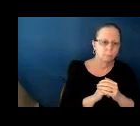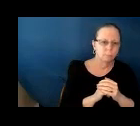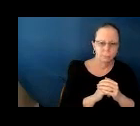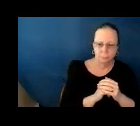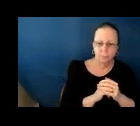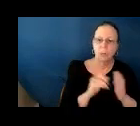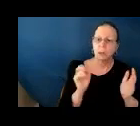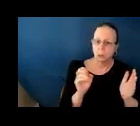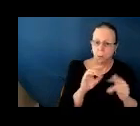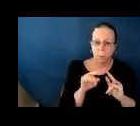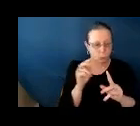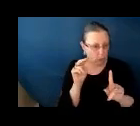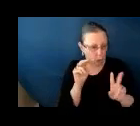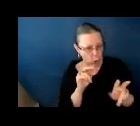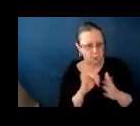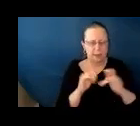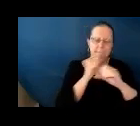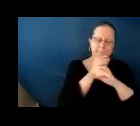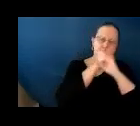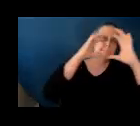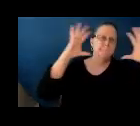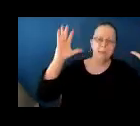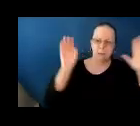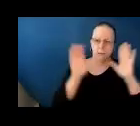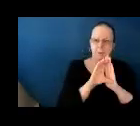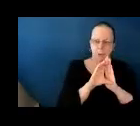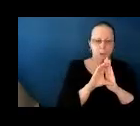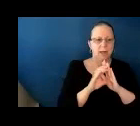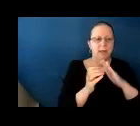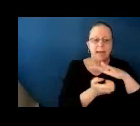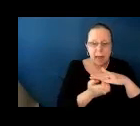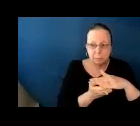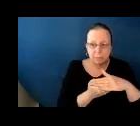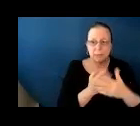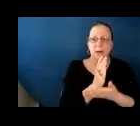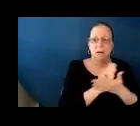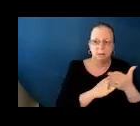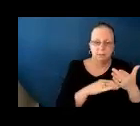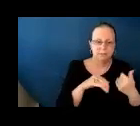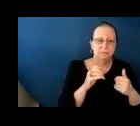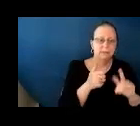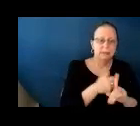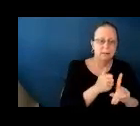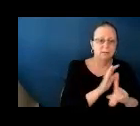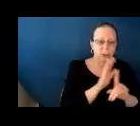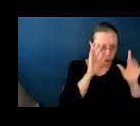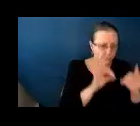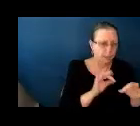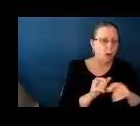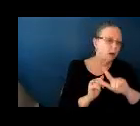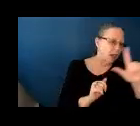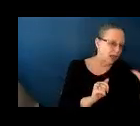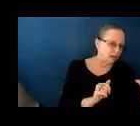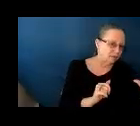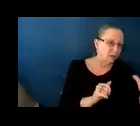And so when we look at that, right, big picture, the elements of self-determination are undetermined or on your left, right? And